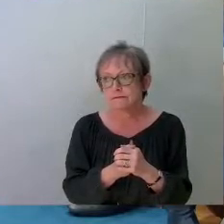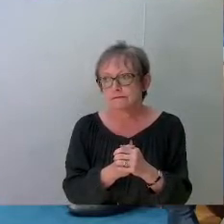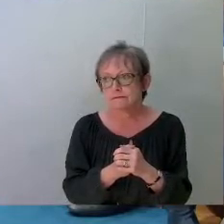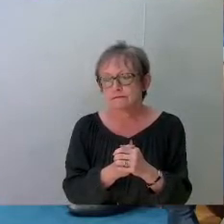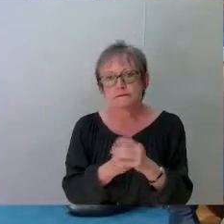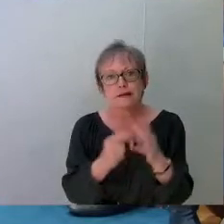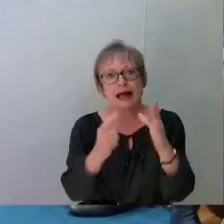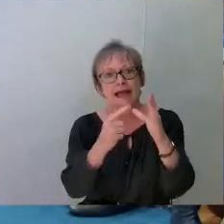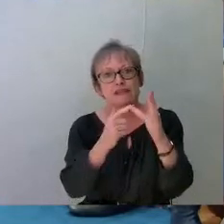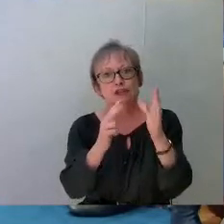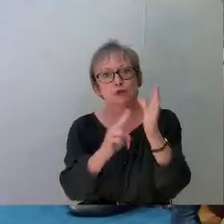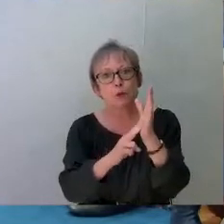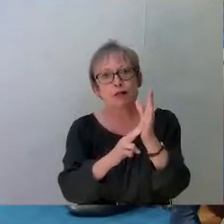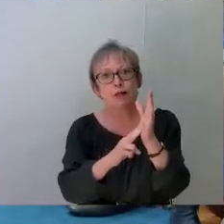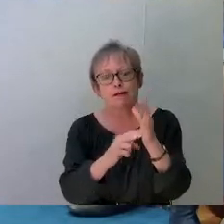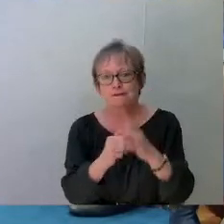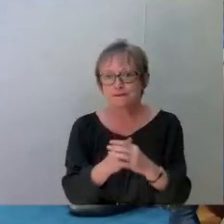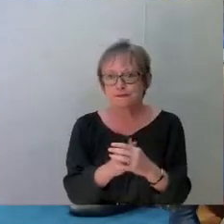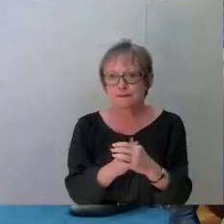Ada Newell.